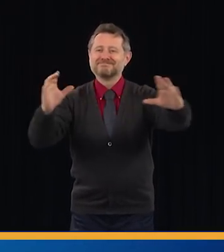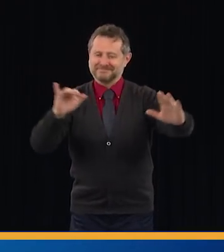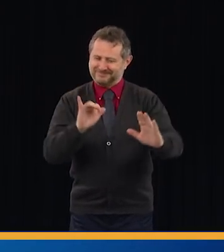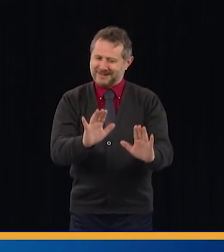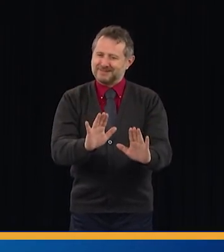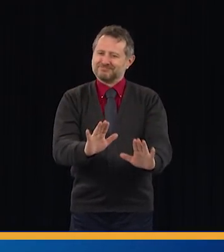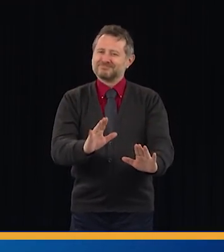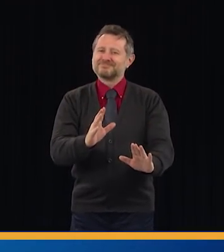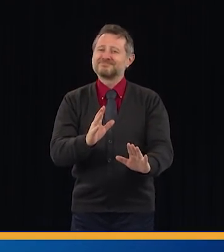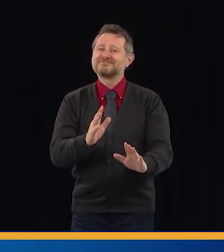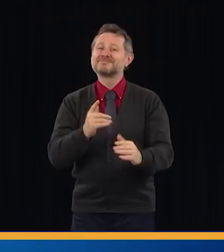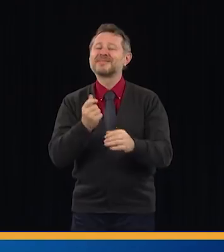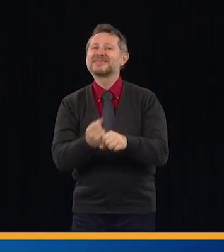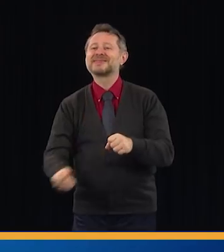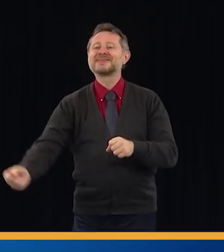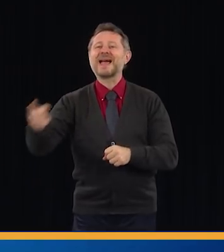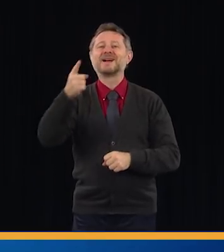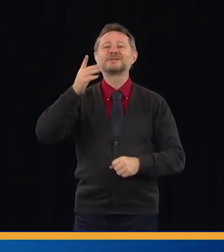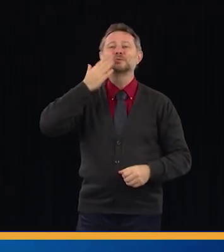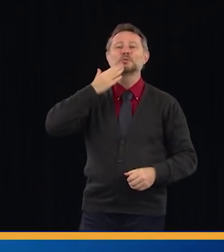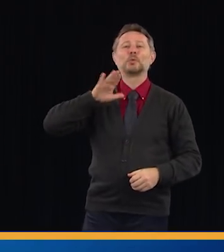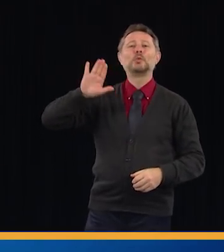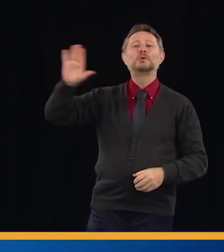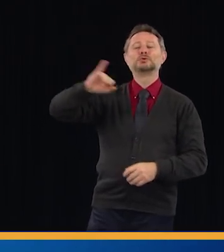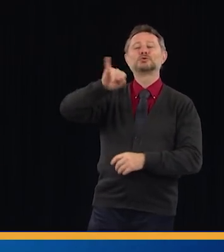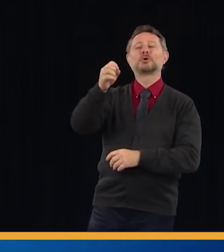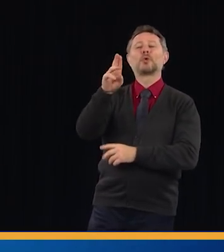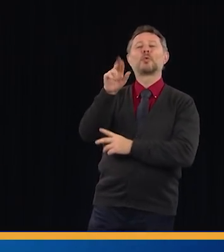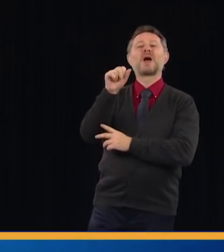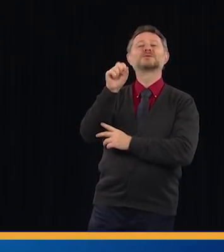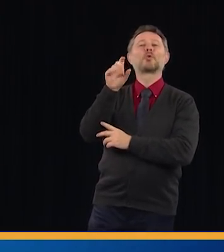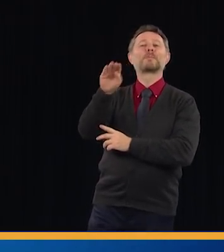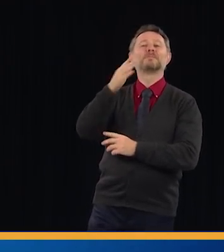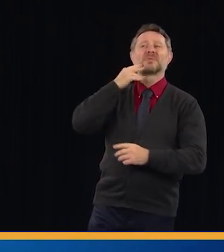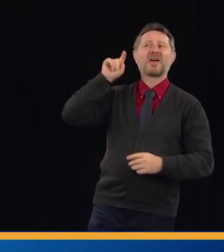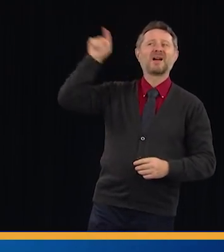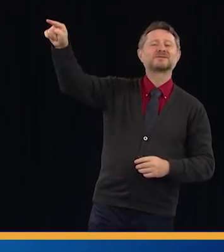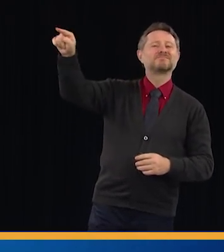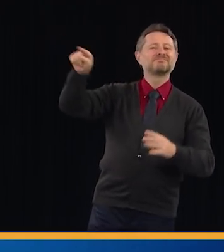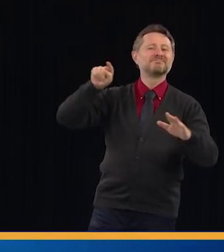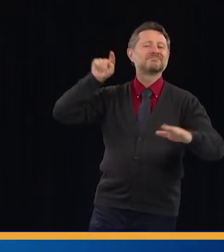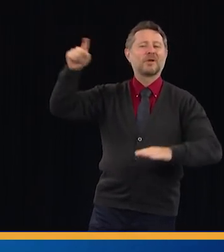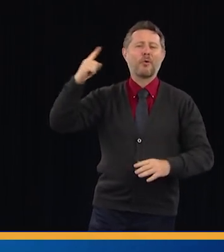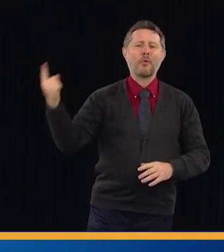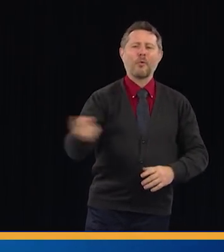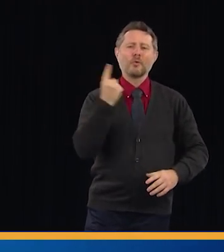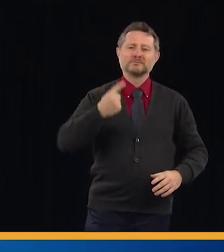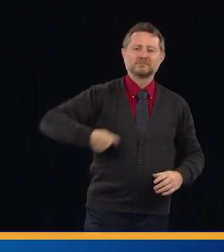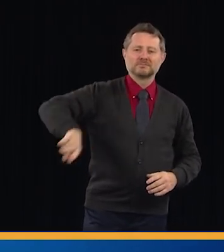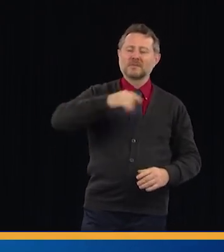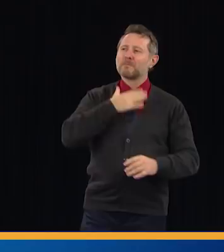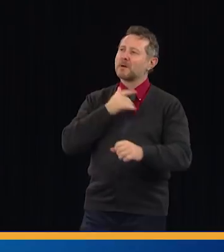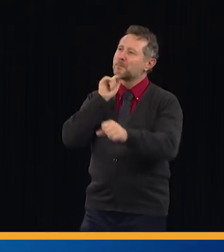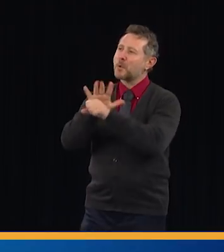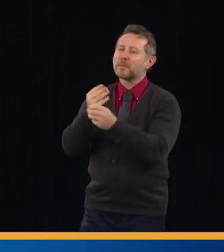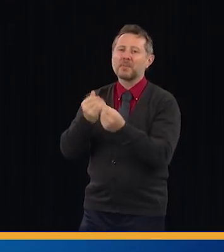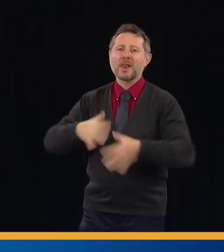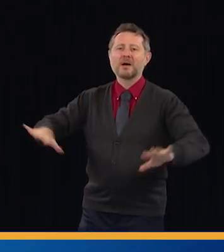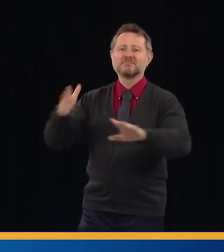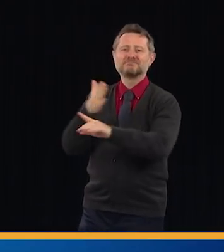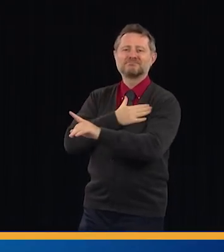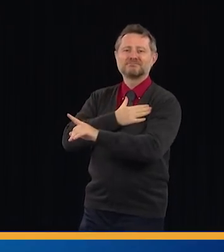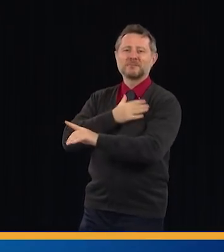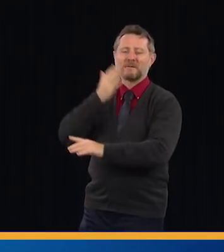Next year in Jerusalem, next year in Jerusalem, next year the Promised Land, next year will be better. And